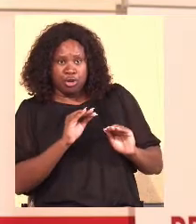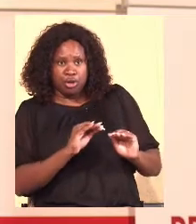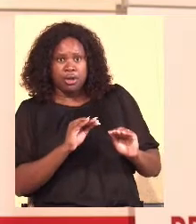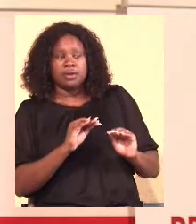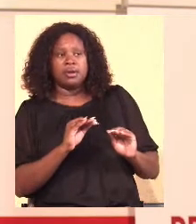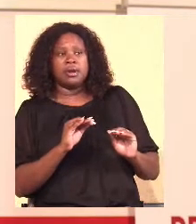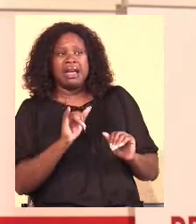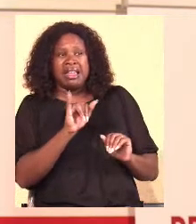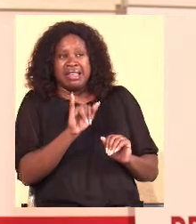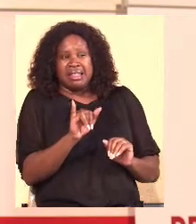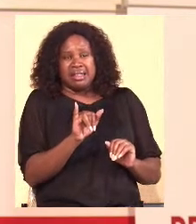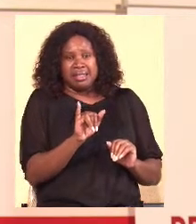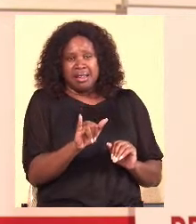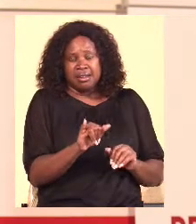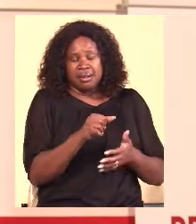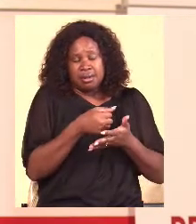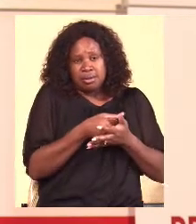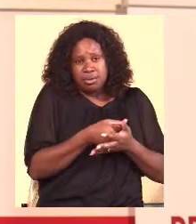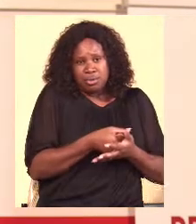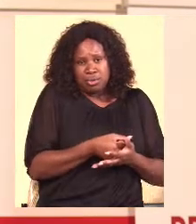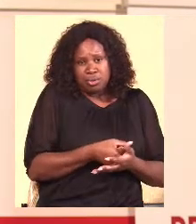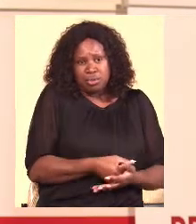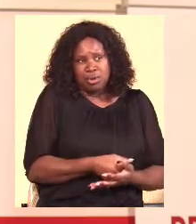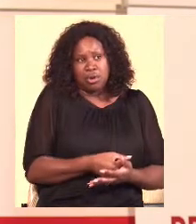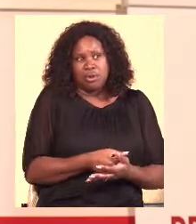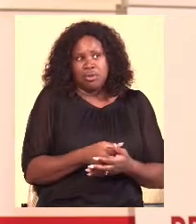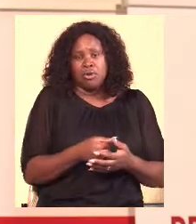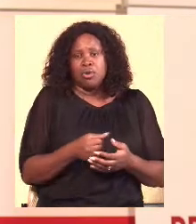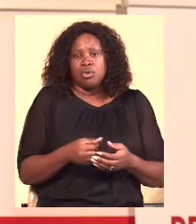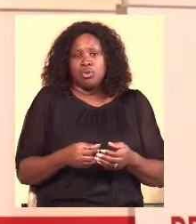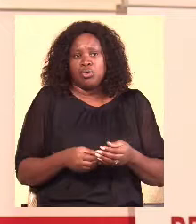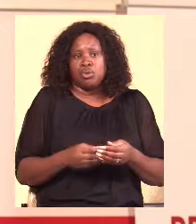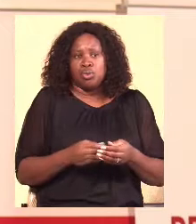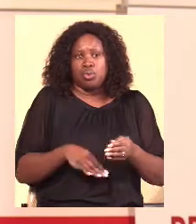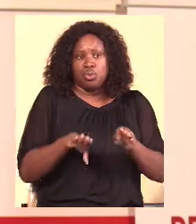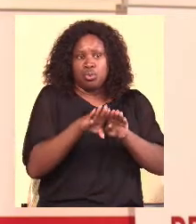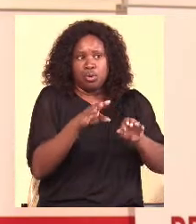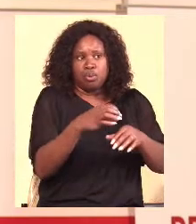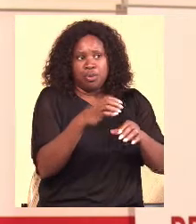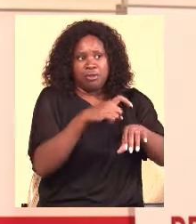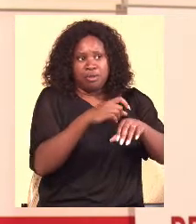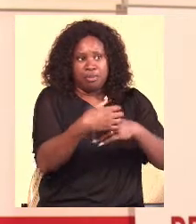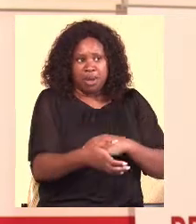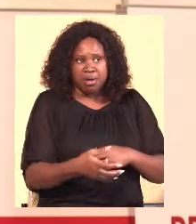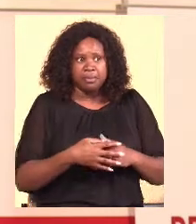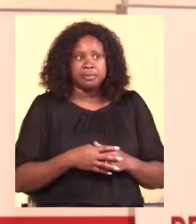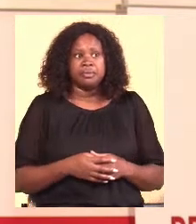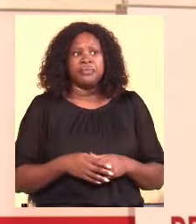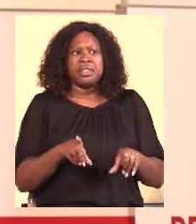basically to try and compensate for lost time. But we are also saying as a